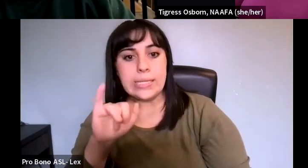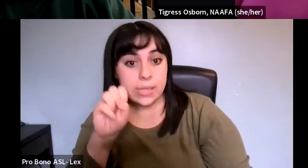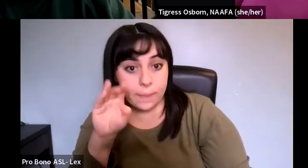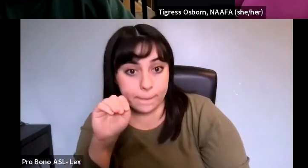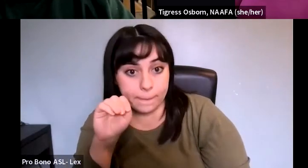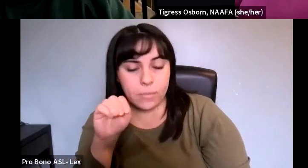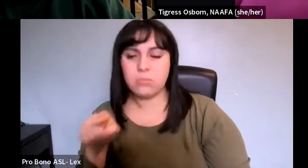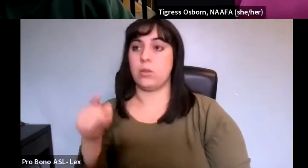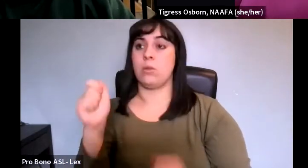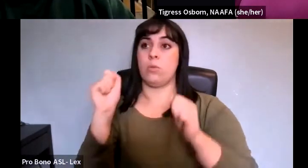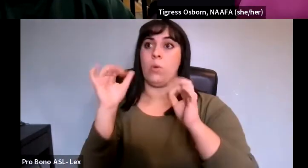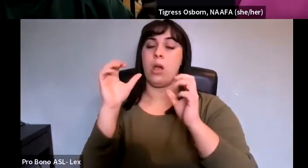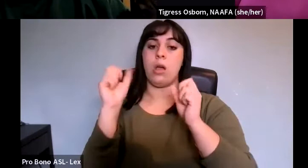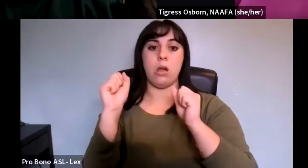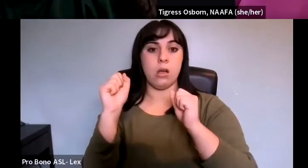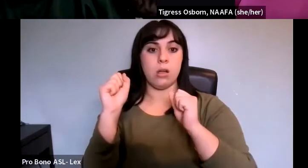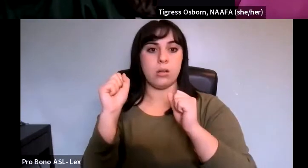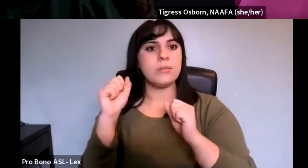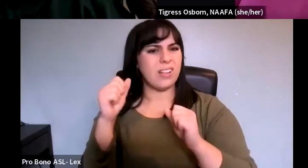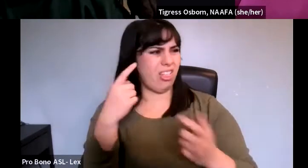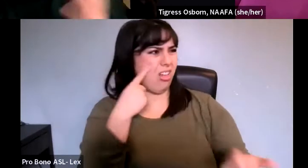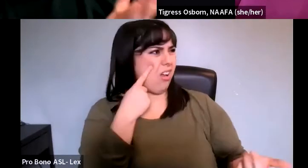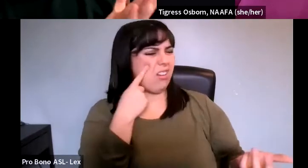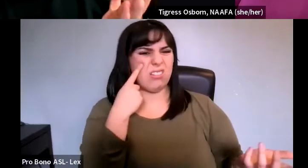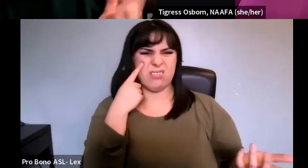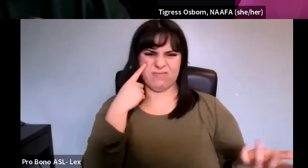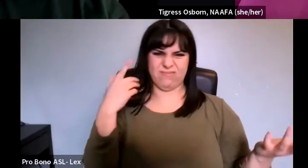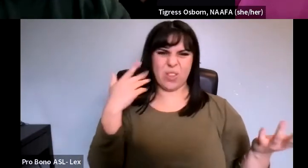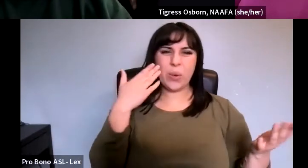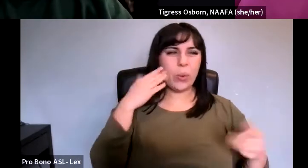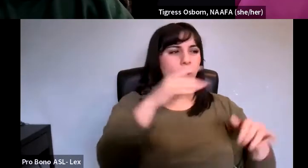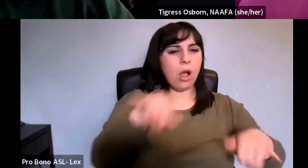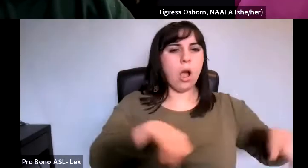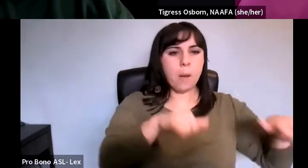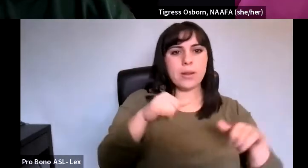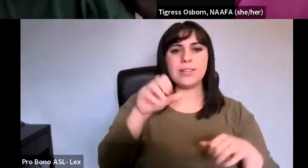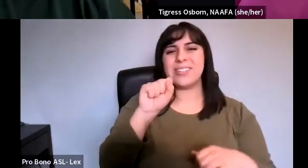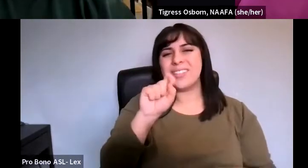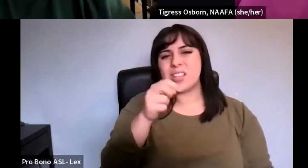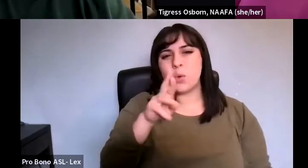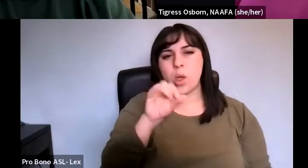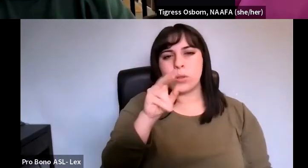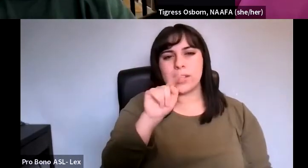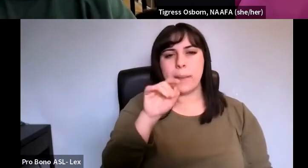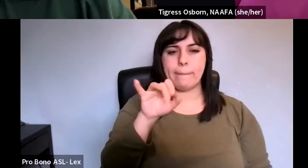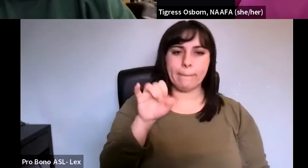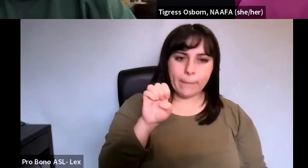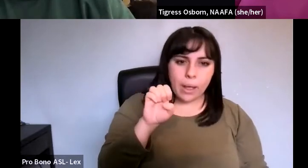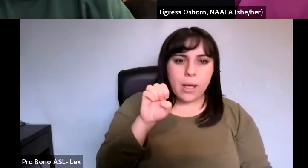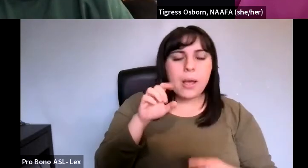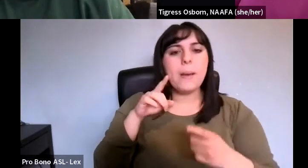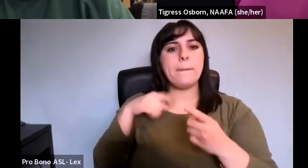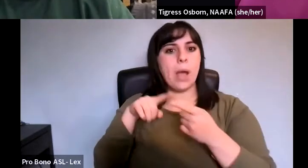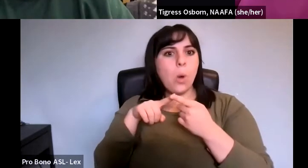thought feminism was just, I mean, you know, you know the stereotypes about feminists, and that I was fully buying into that